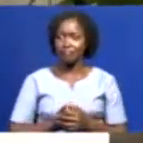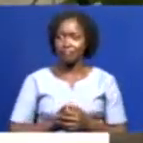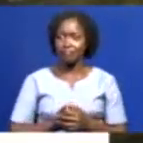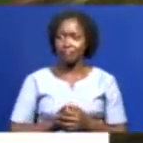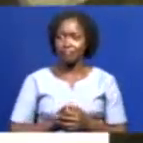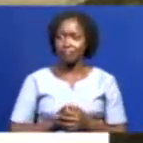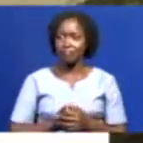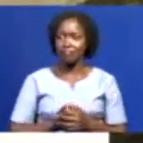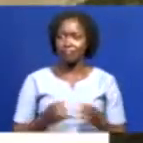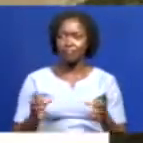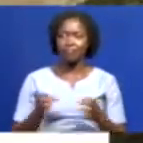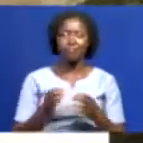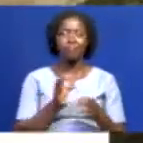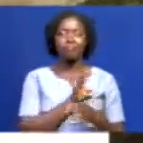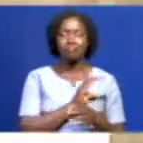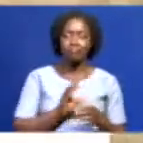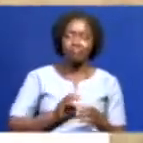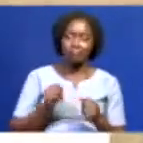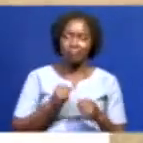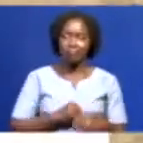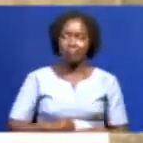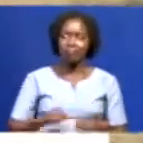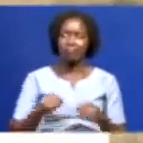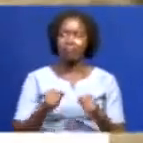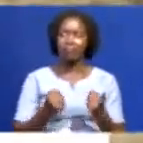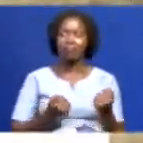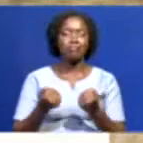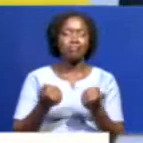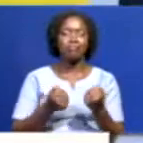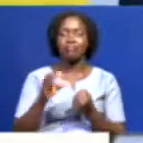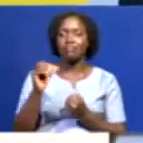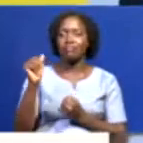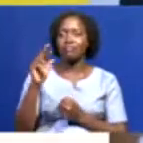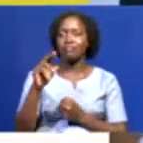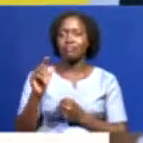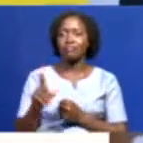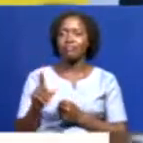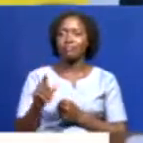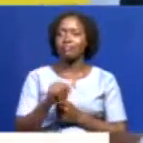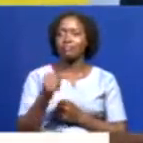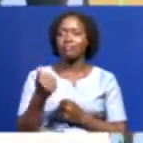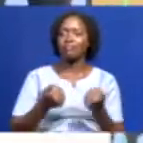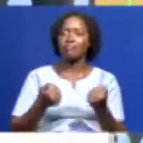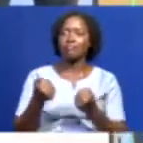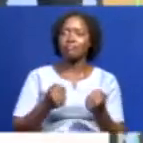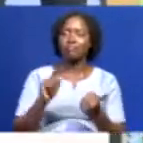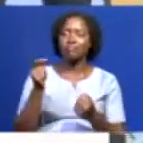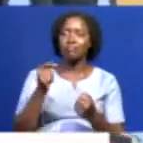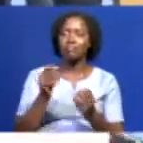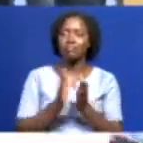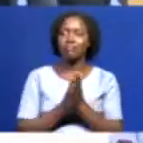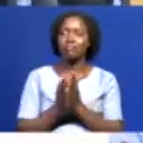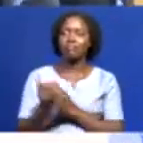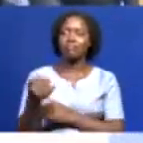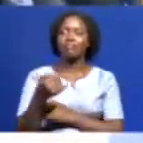Local organizing committee chairman and veteran driver Carl Flash Tundo is the other driver who put Kenya on the